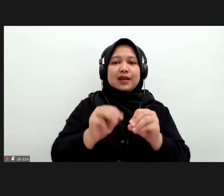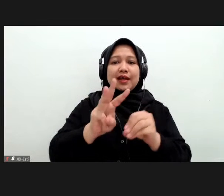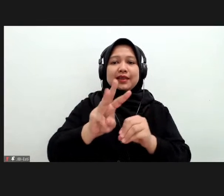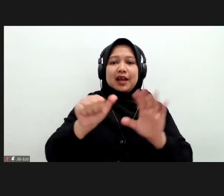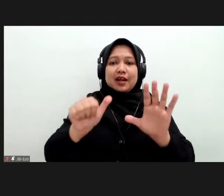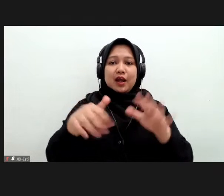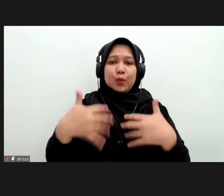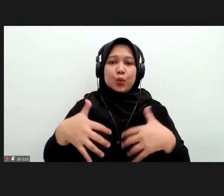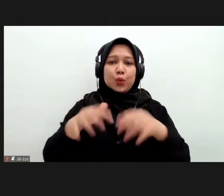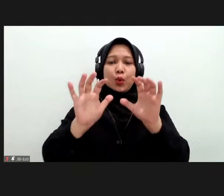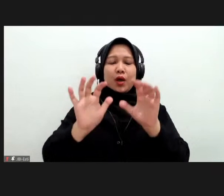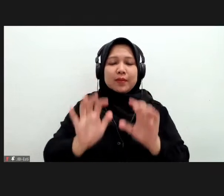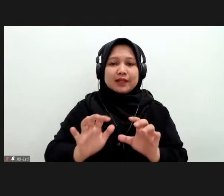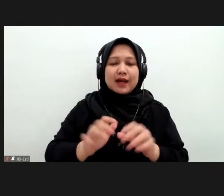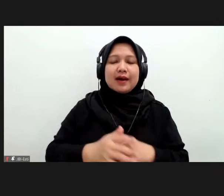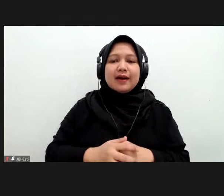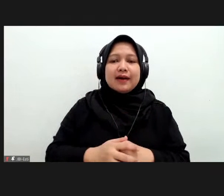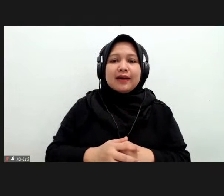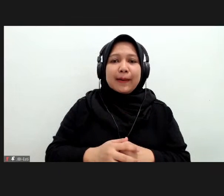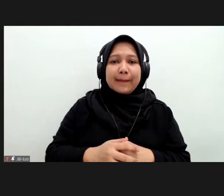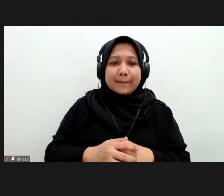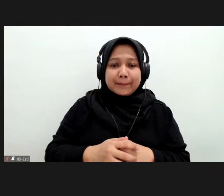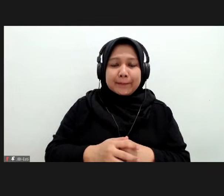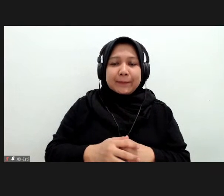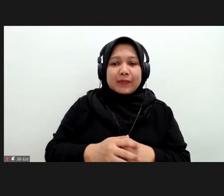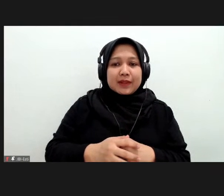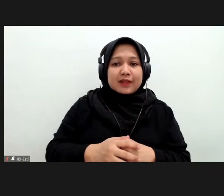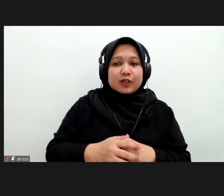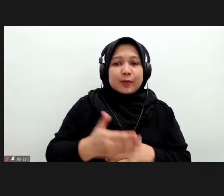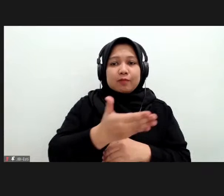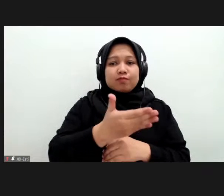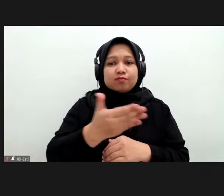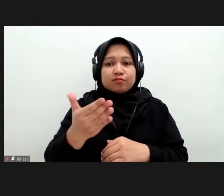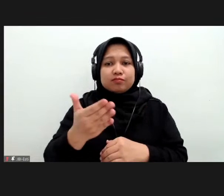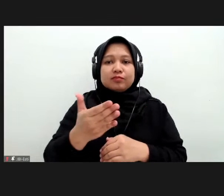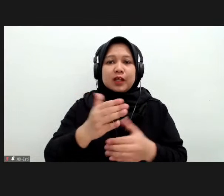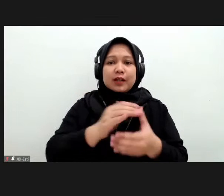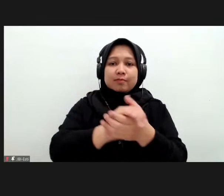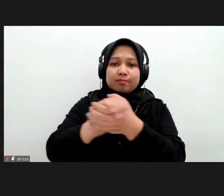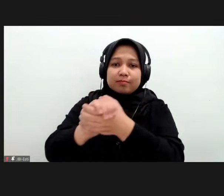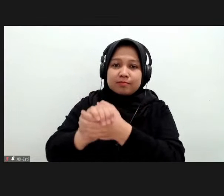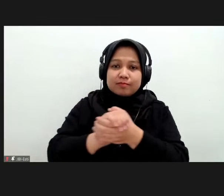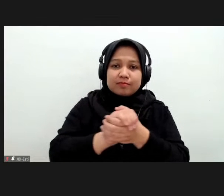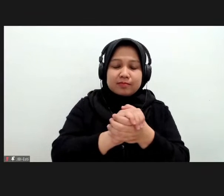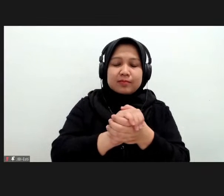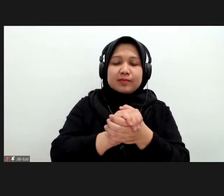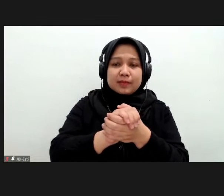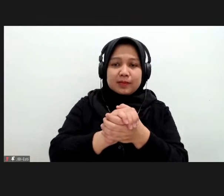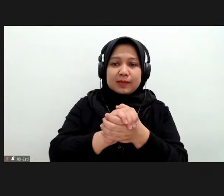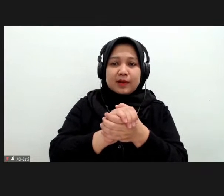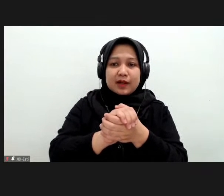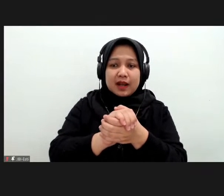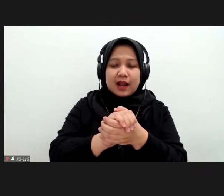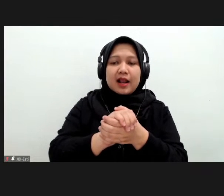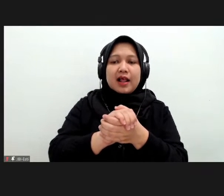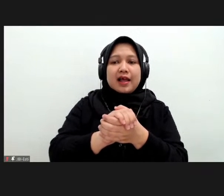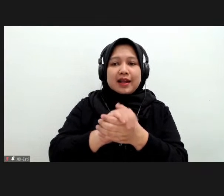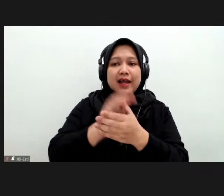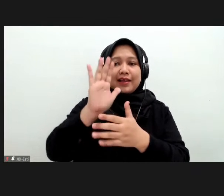to know each other, and also the existence and also the contribution of Civic Space would be